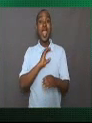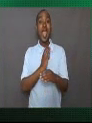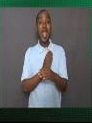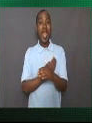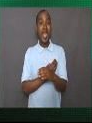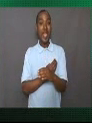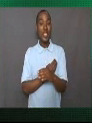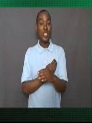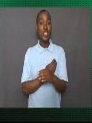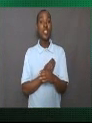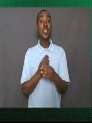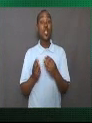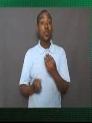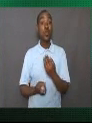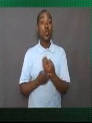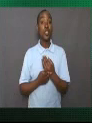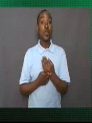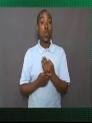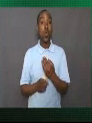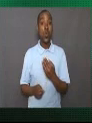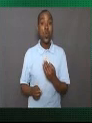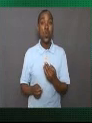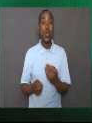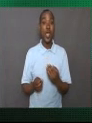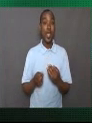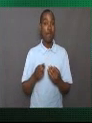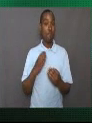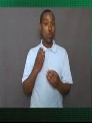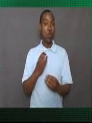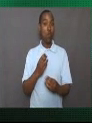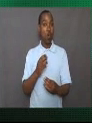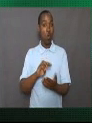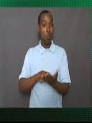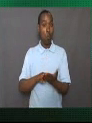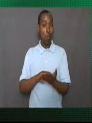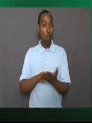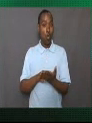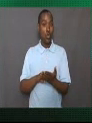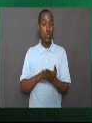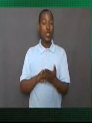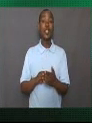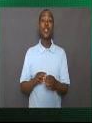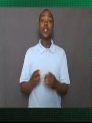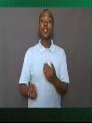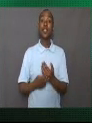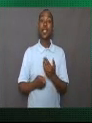of a molecule called adenosine triphosphate, or